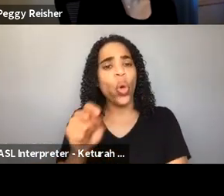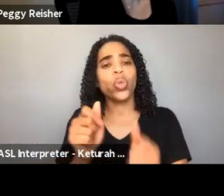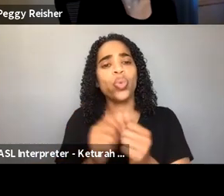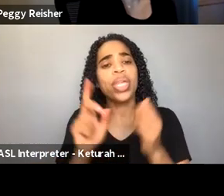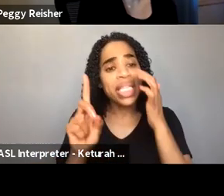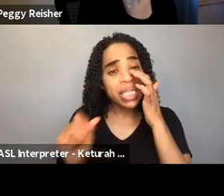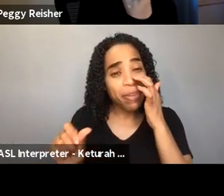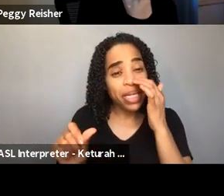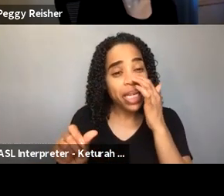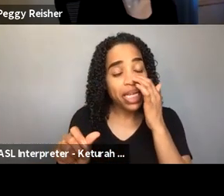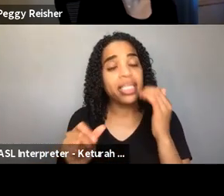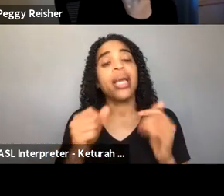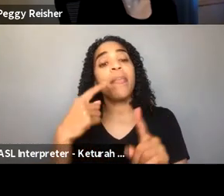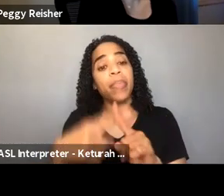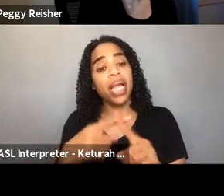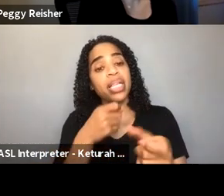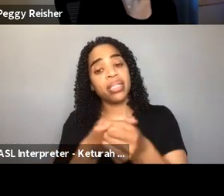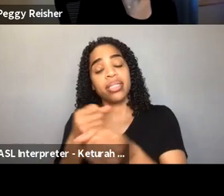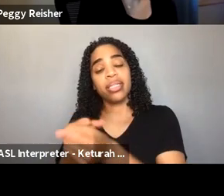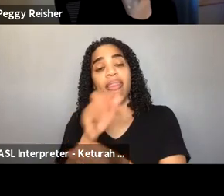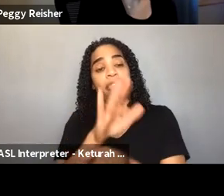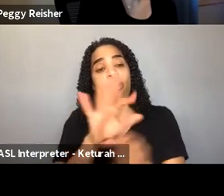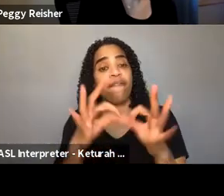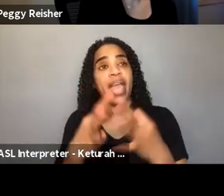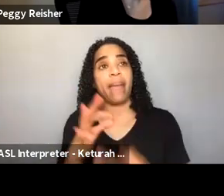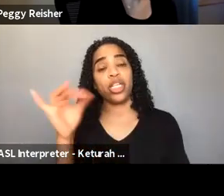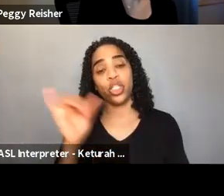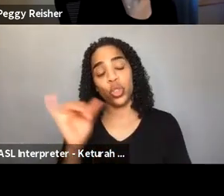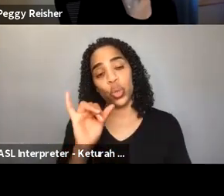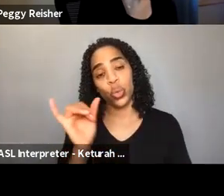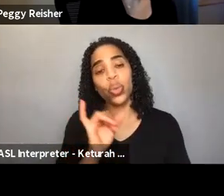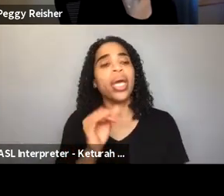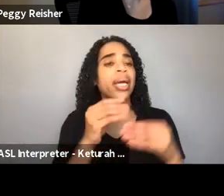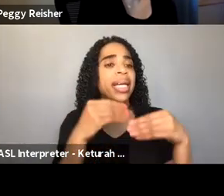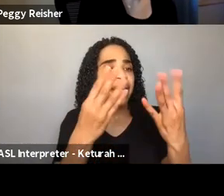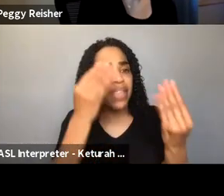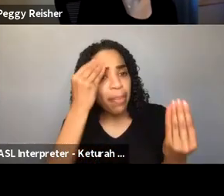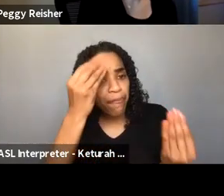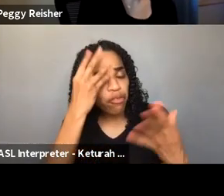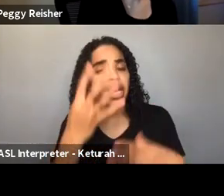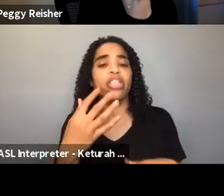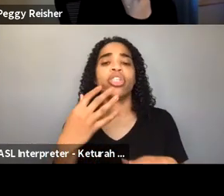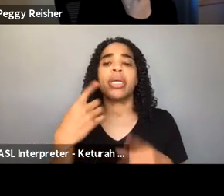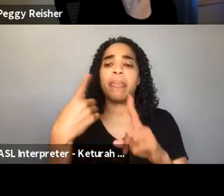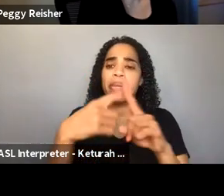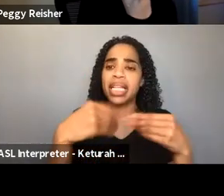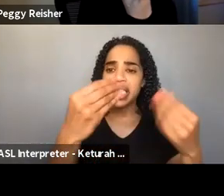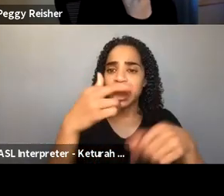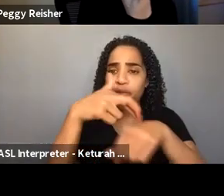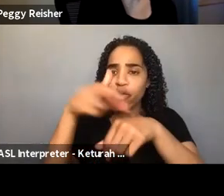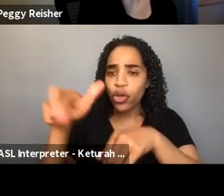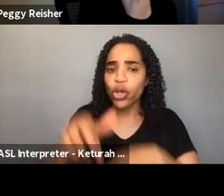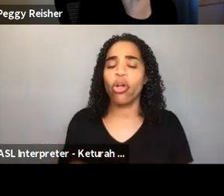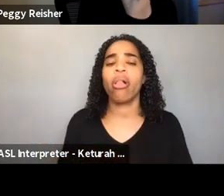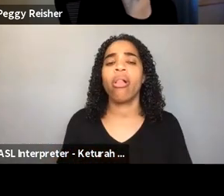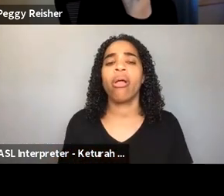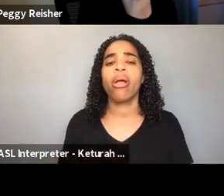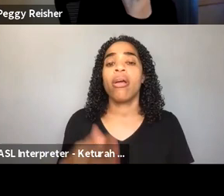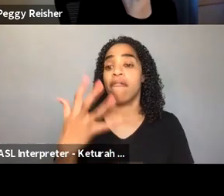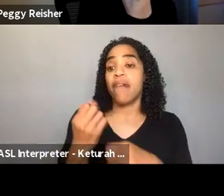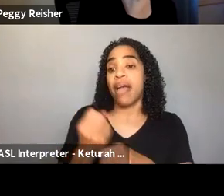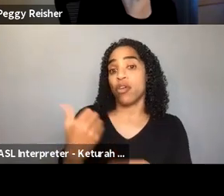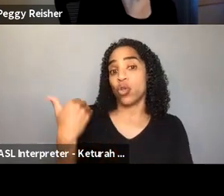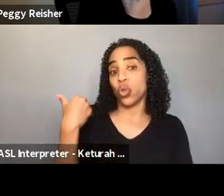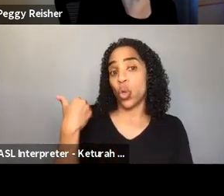disabilities and their family members through information and referral. And so when 5 years ago, when the